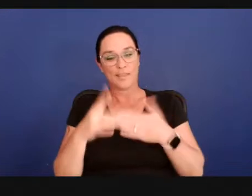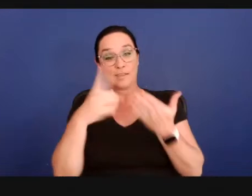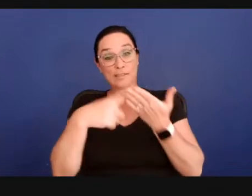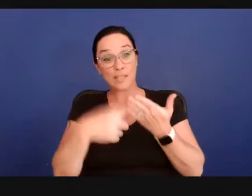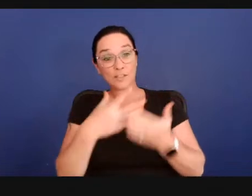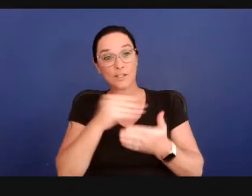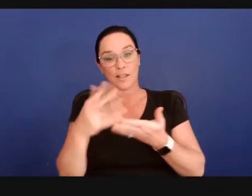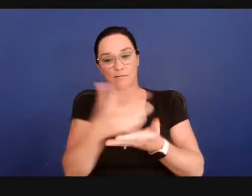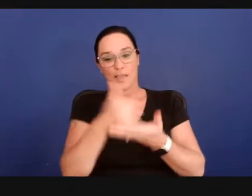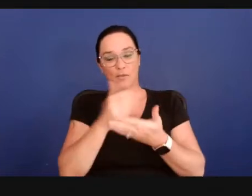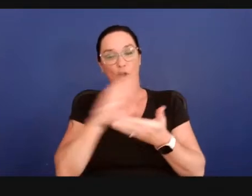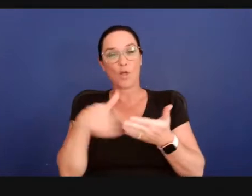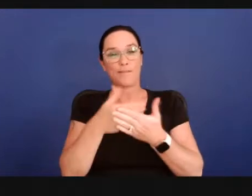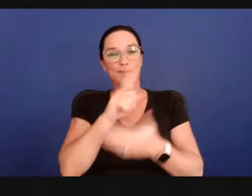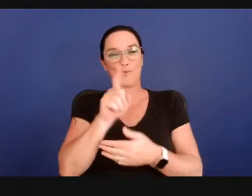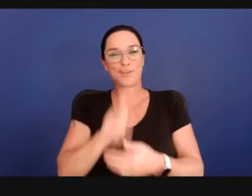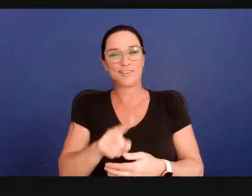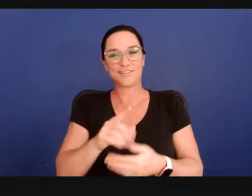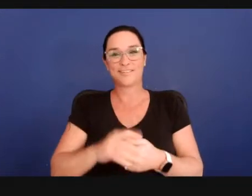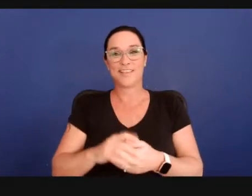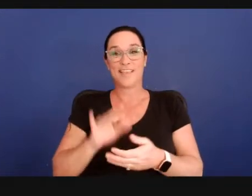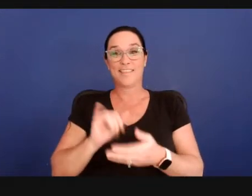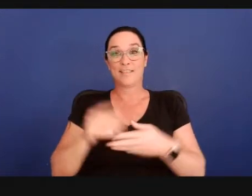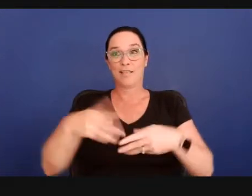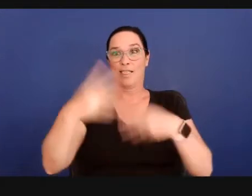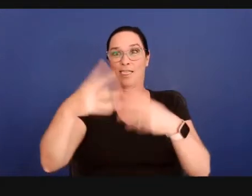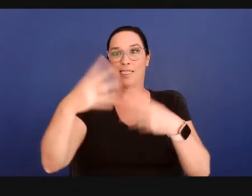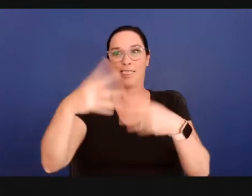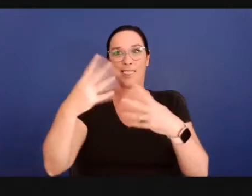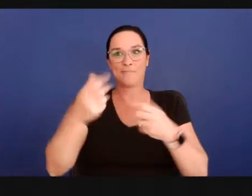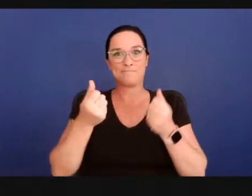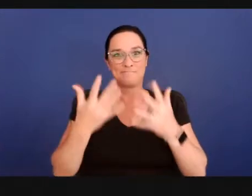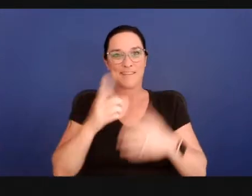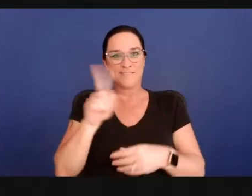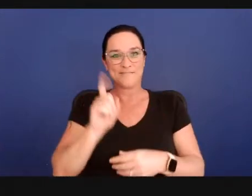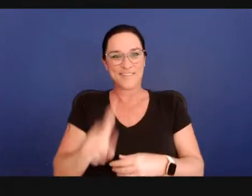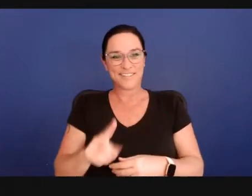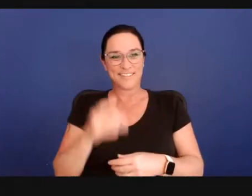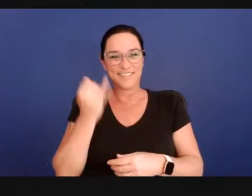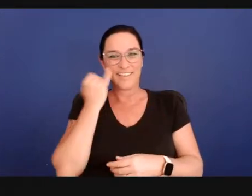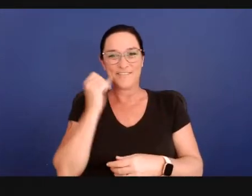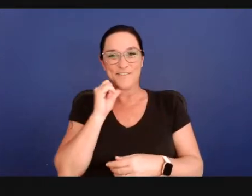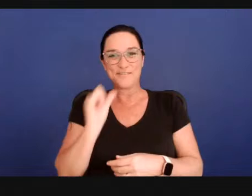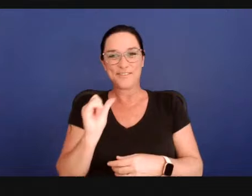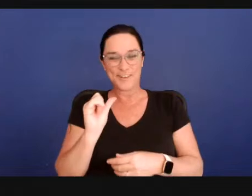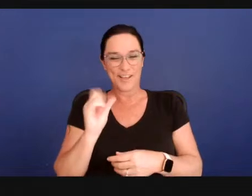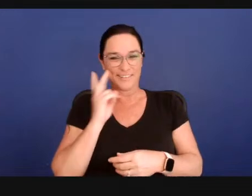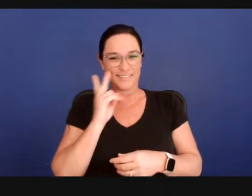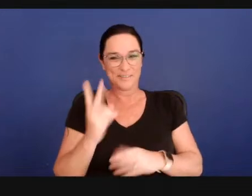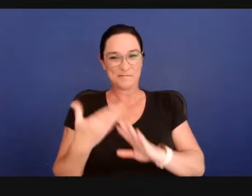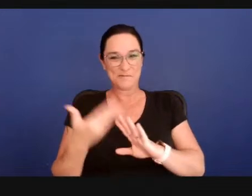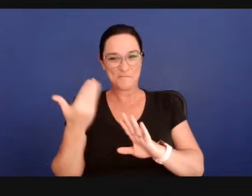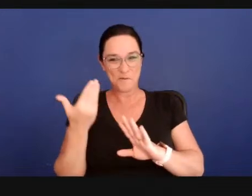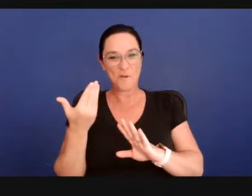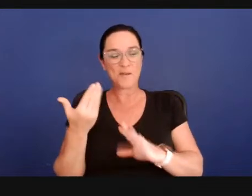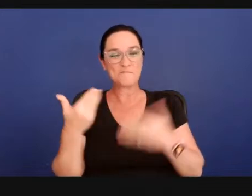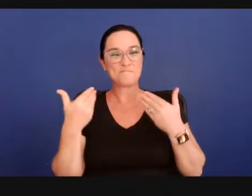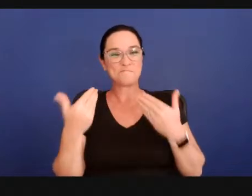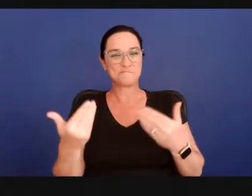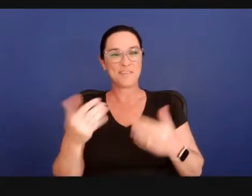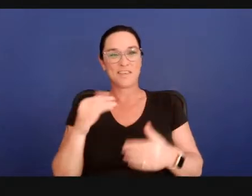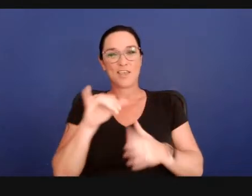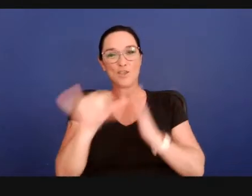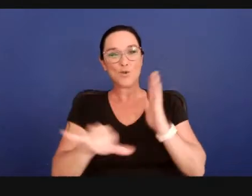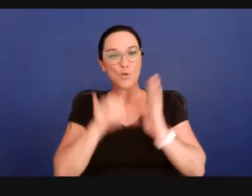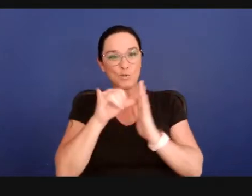questions. That's always a lively place to be, as always. If you haven't caught us live, hop on there on YouTube or Facebook